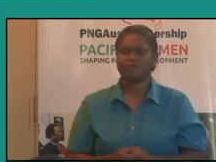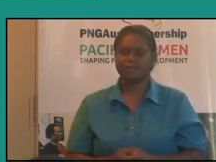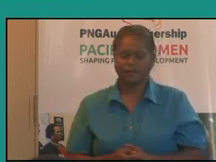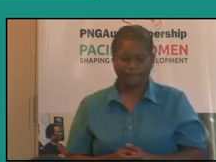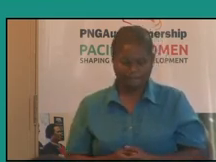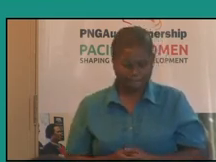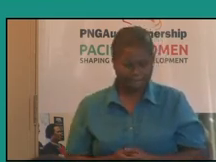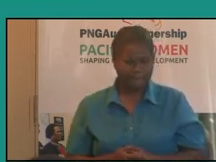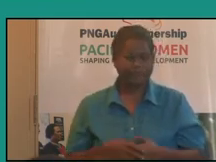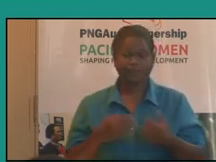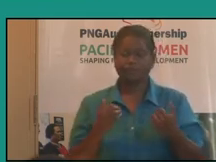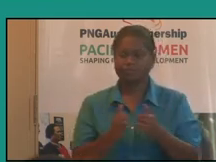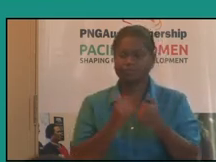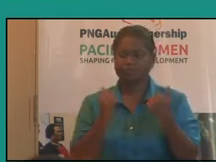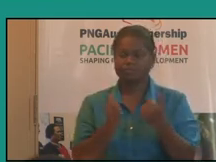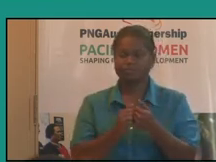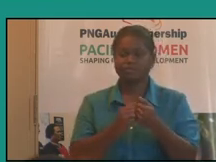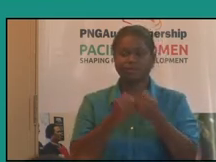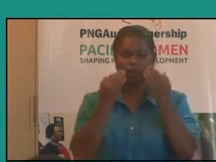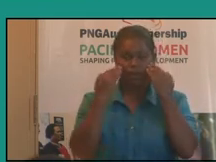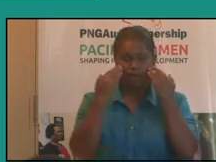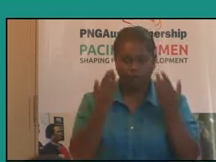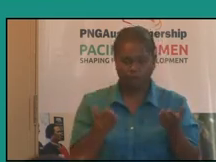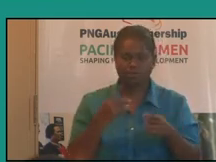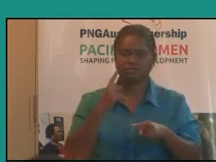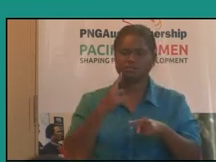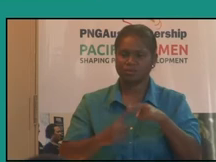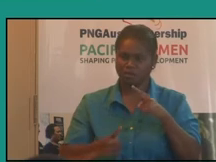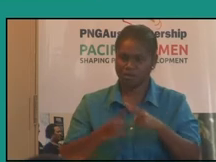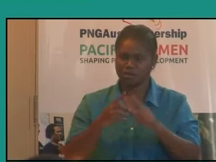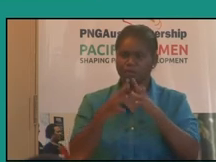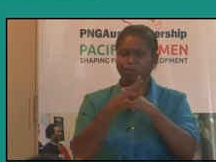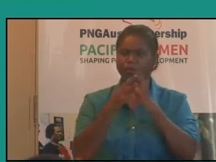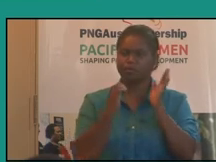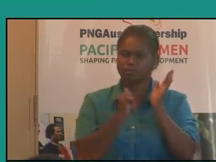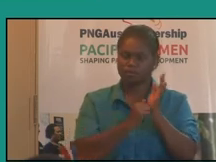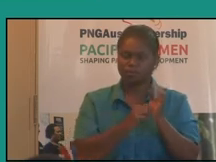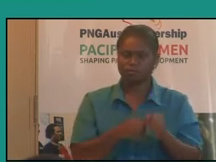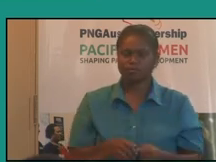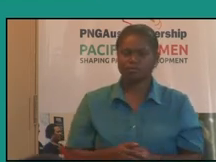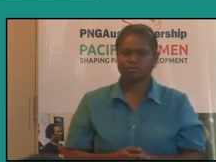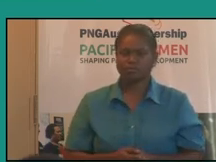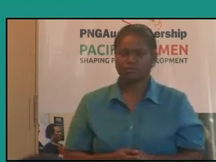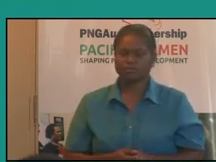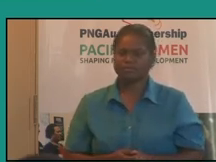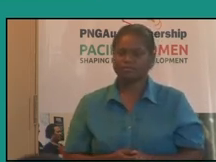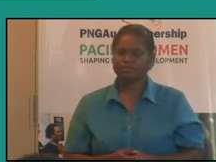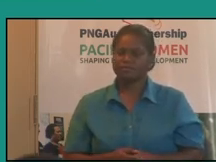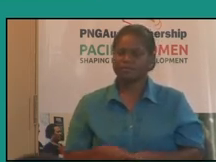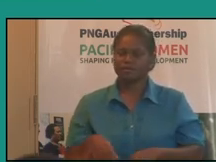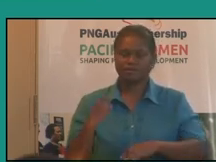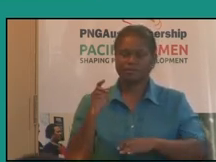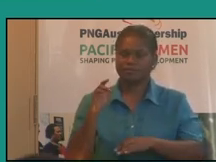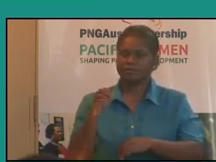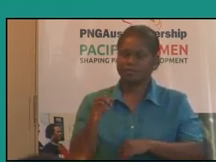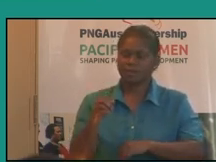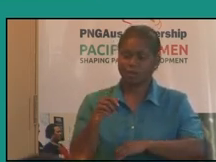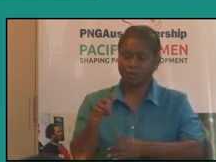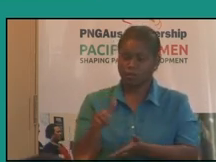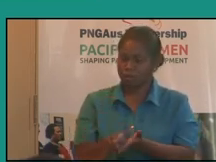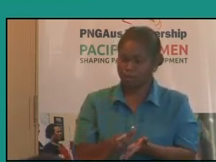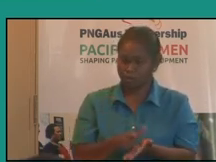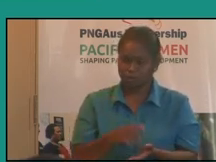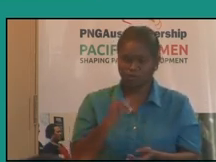lot of awareness and trainings and workshops. So even if it's just political parties or about the electoral law or candidate training, all of that